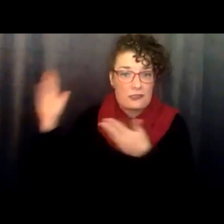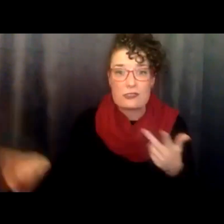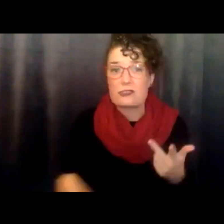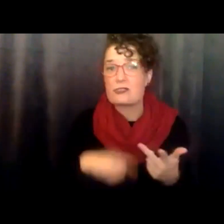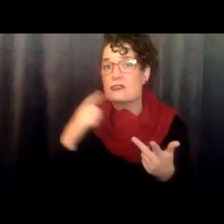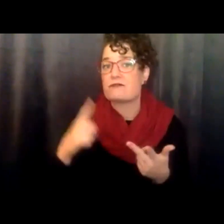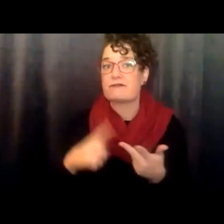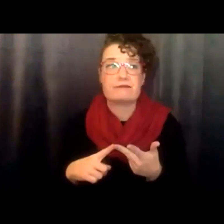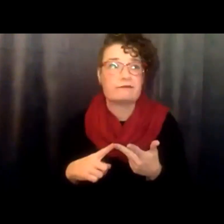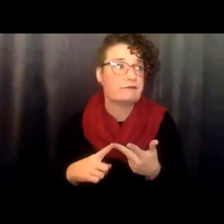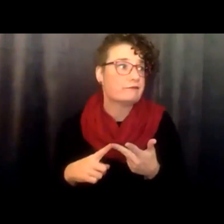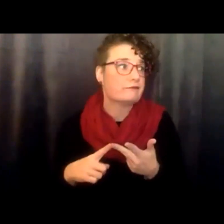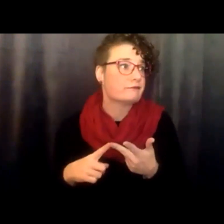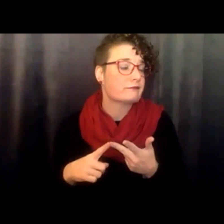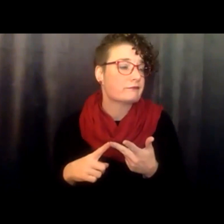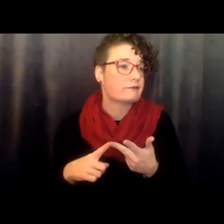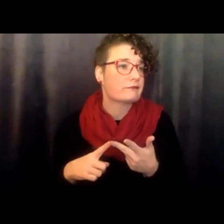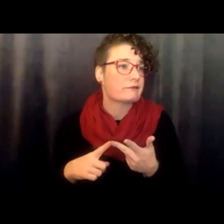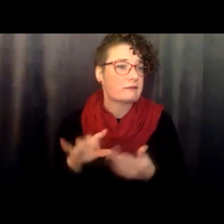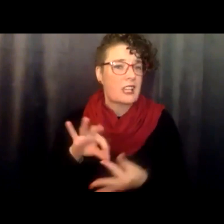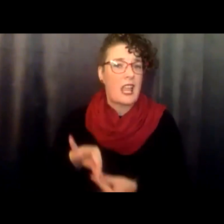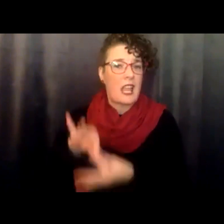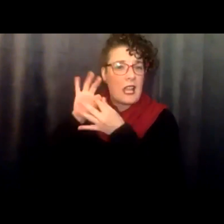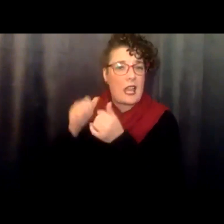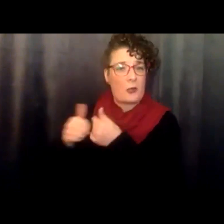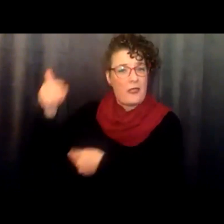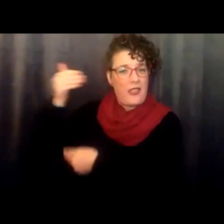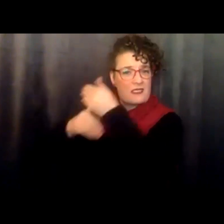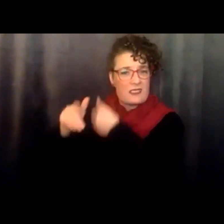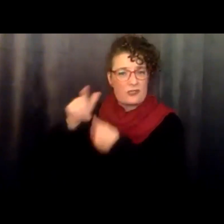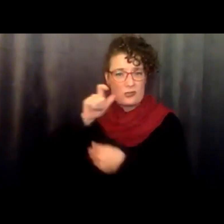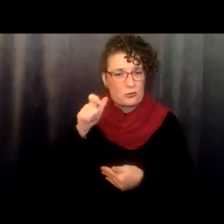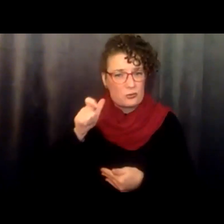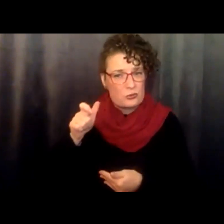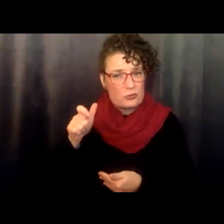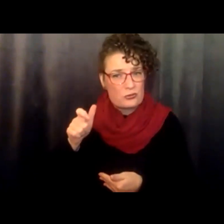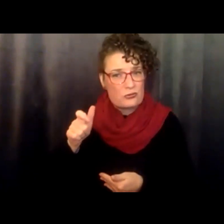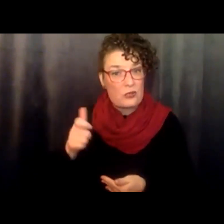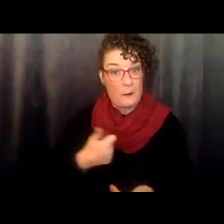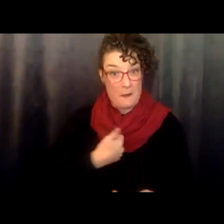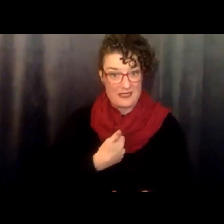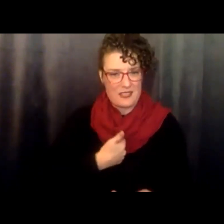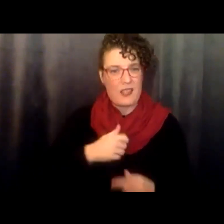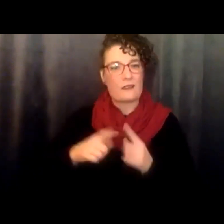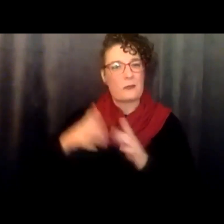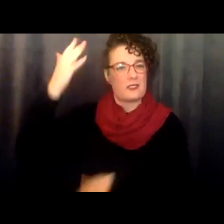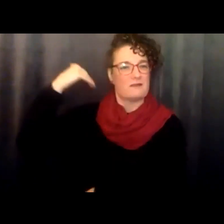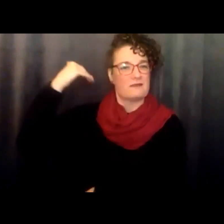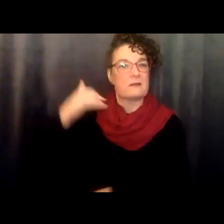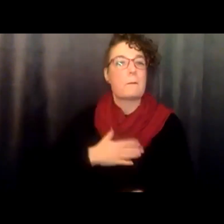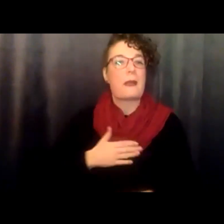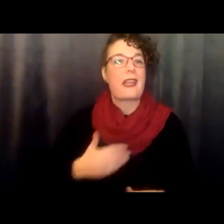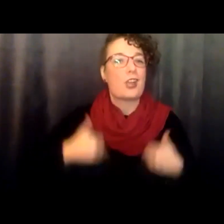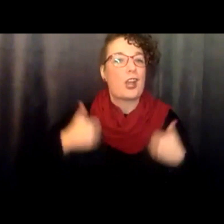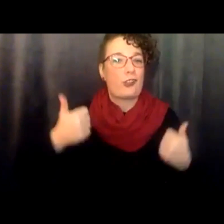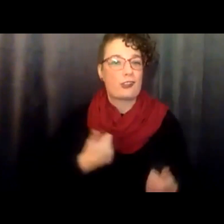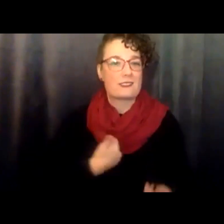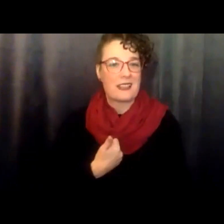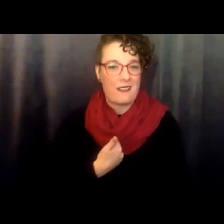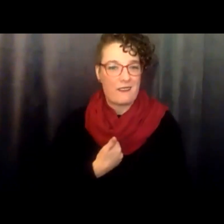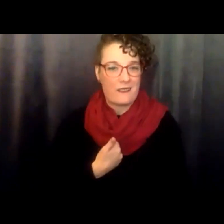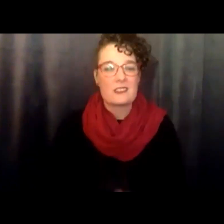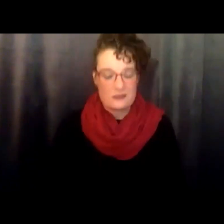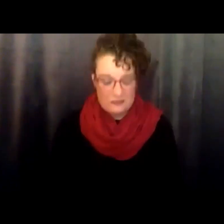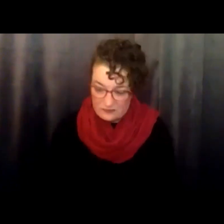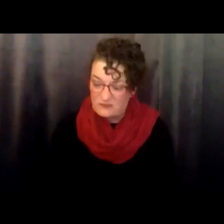of connecting with ancestors that were basically their former selves, their younger selves. And